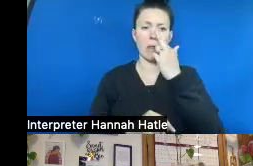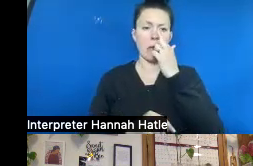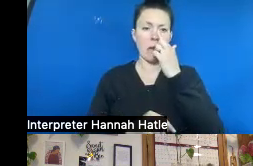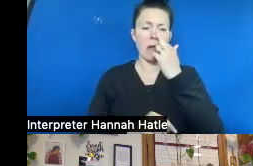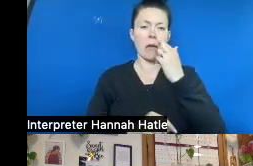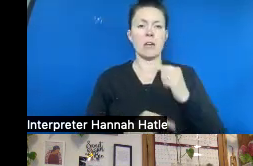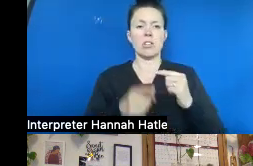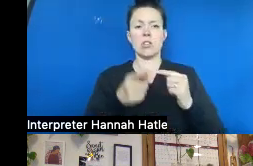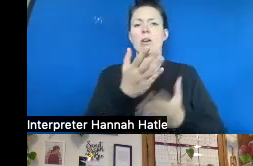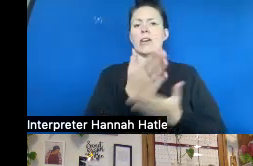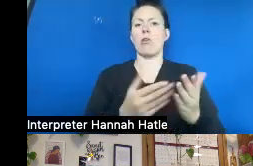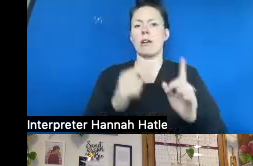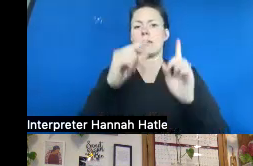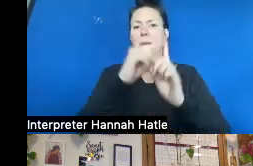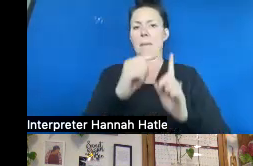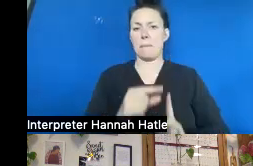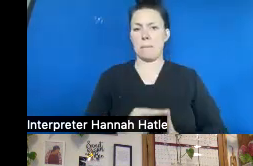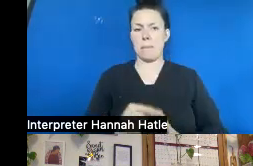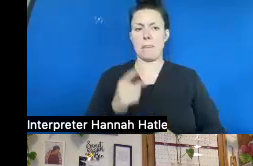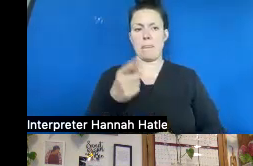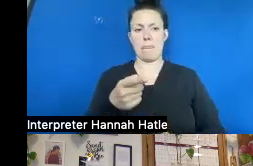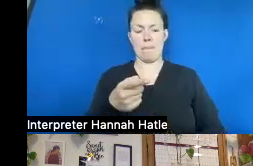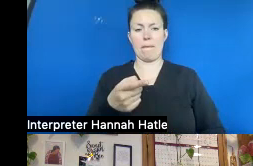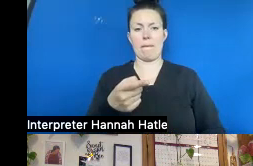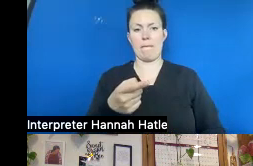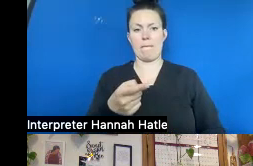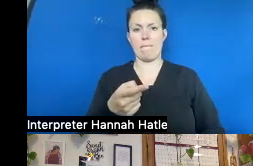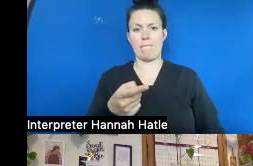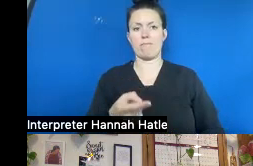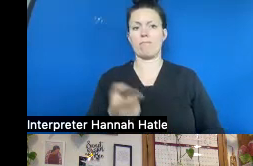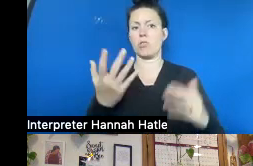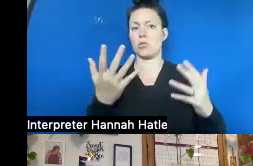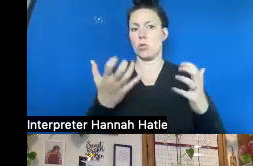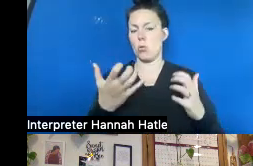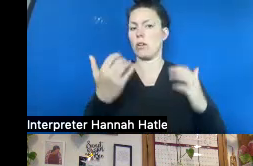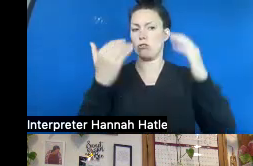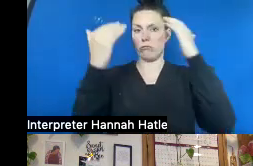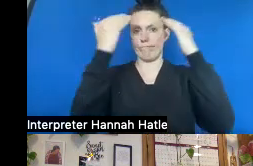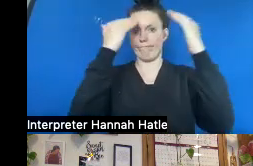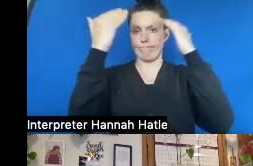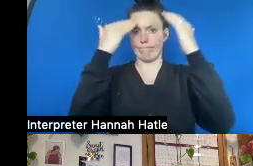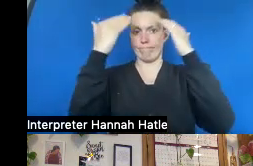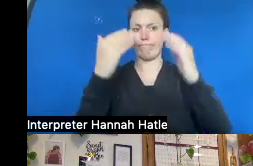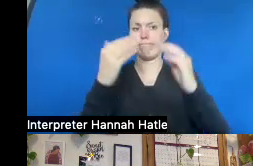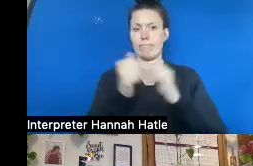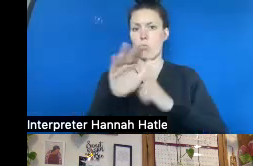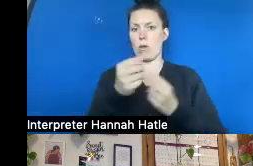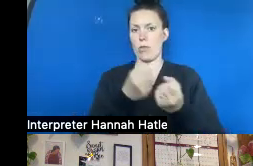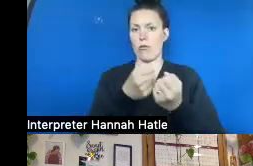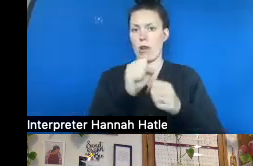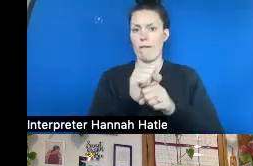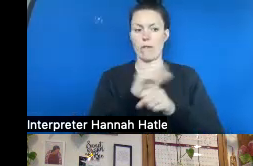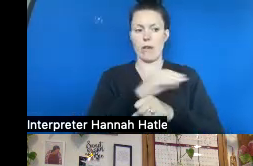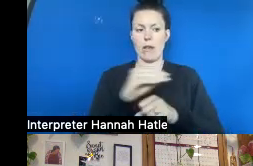of the terminology that you want to be familiar with in your advocacy and in